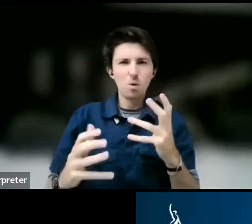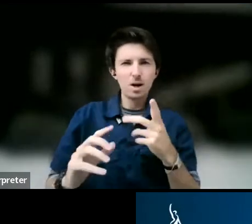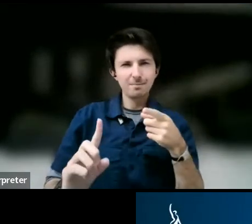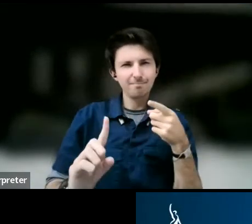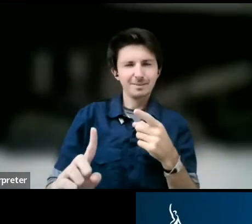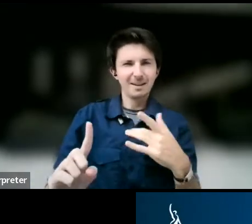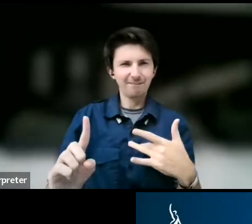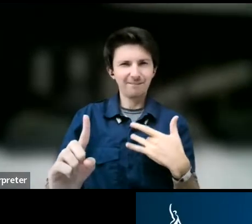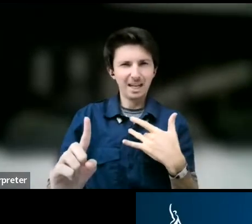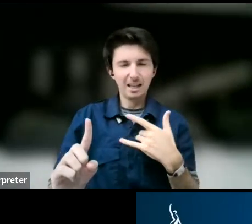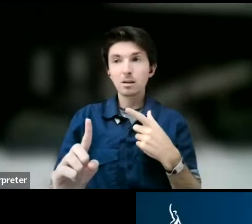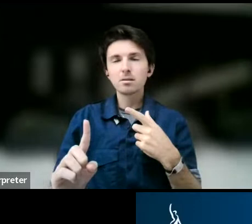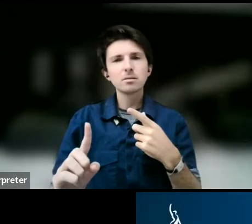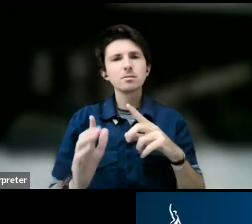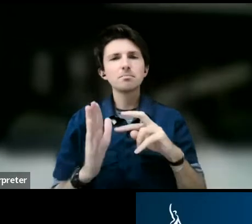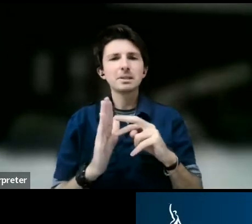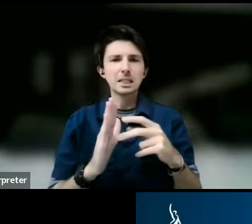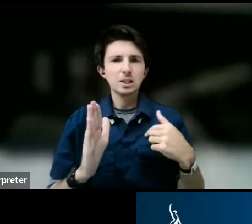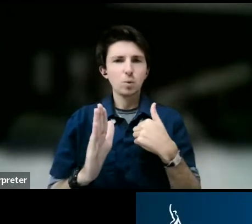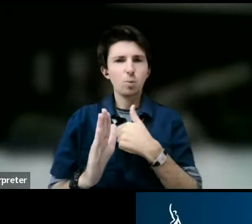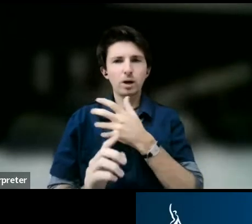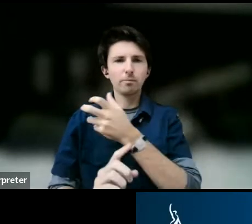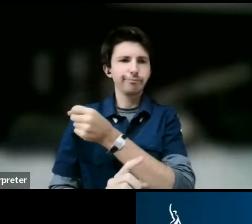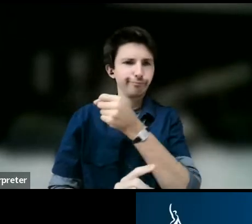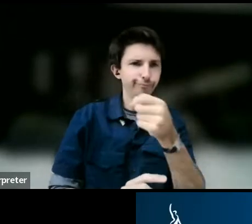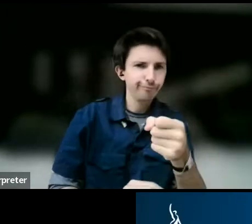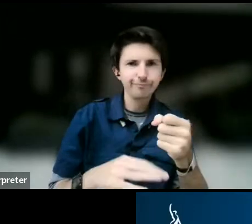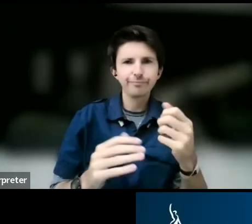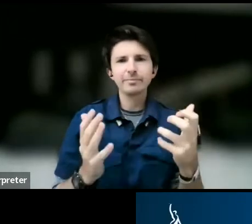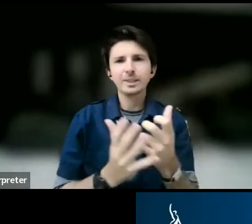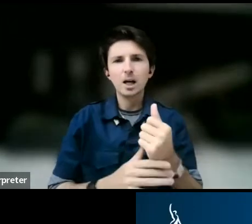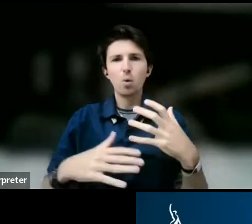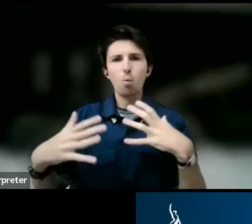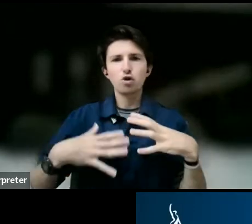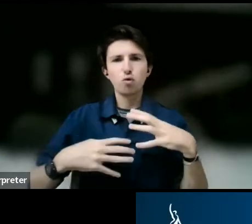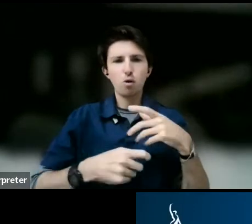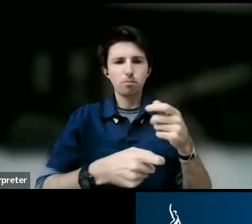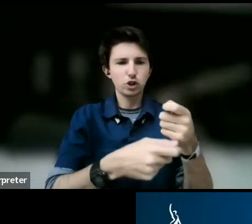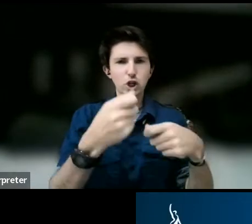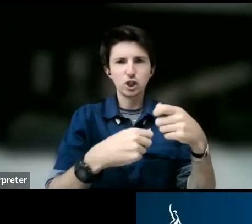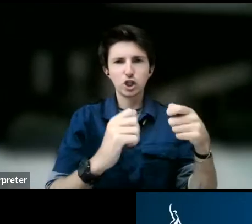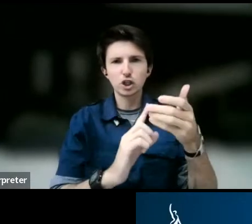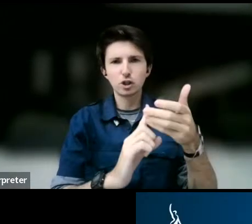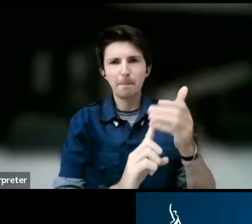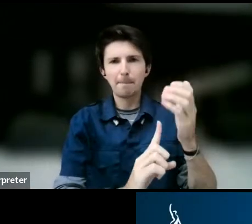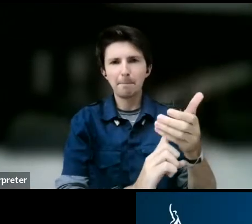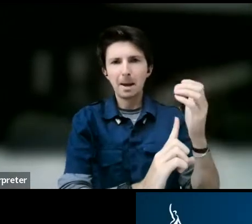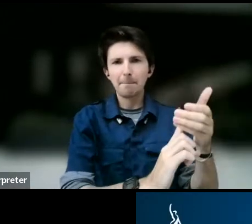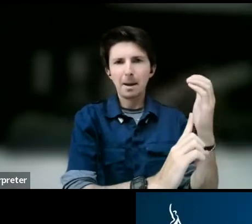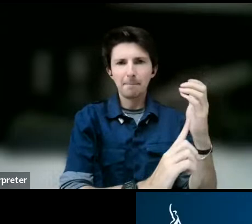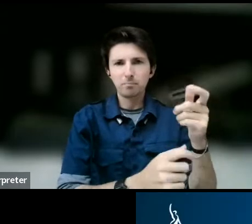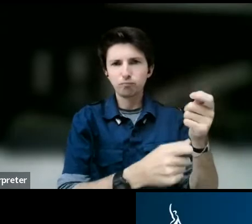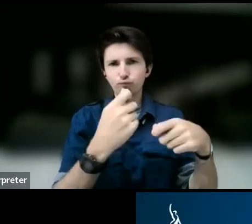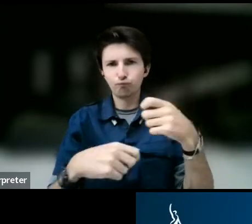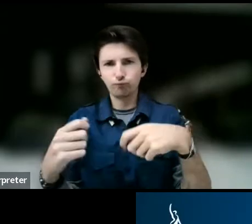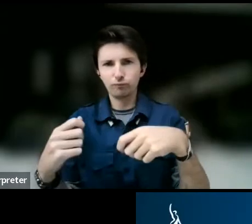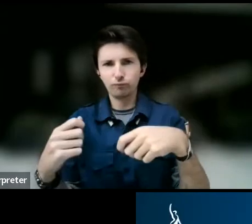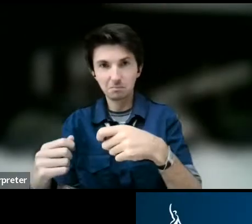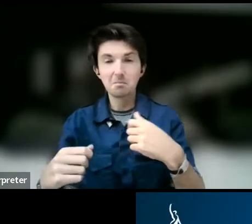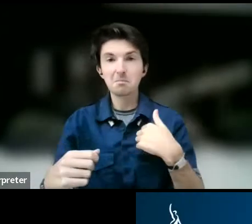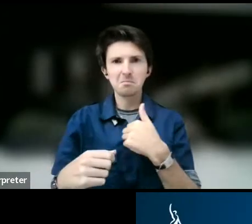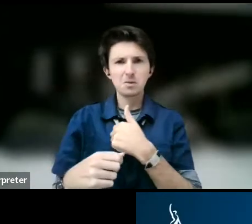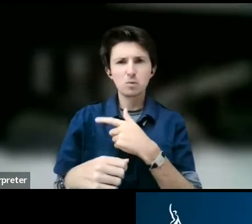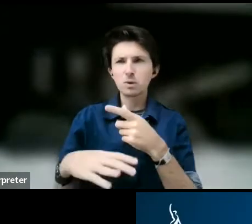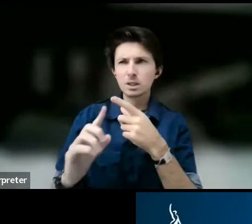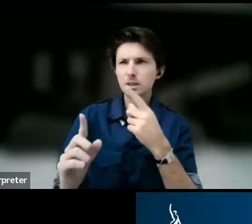specific wardrobe. Today, we're getting the basics on how we're compensated for the time or materials necessary to get the scene